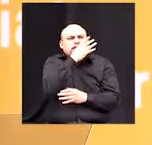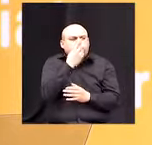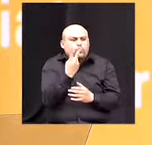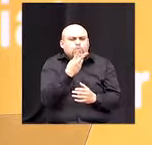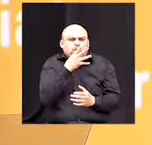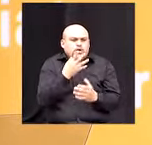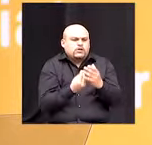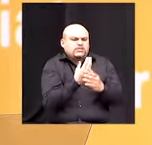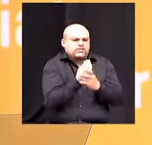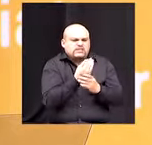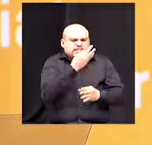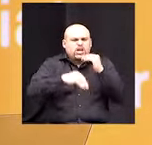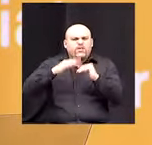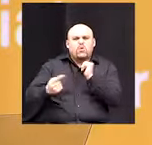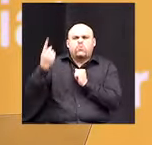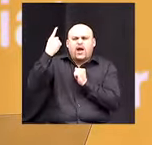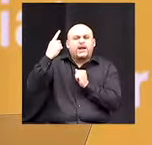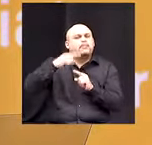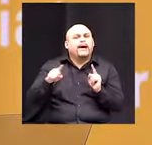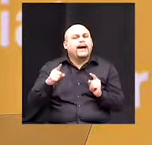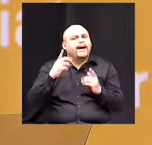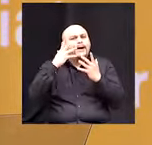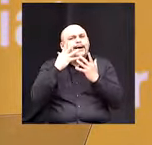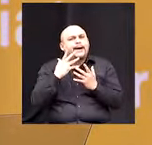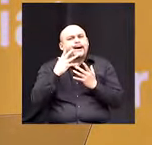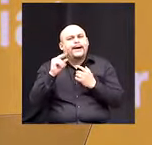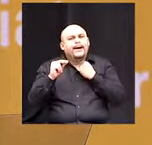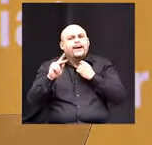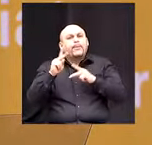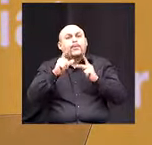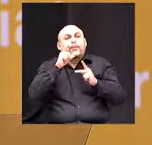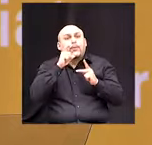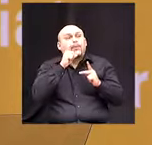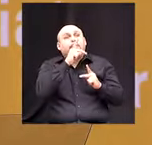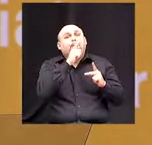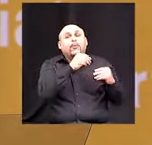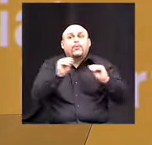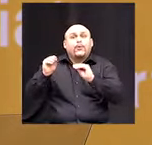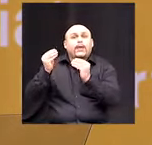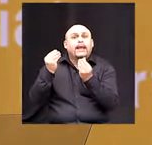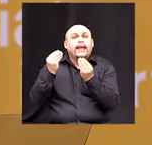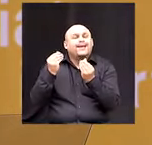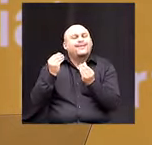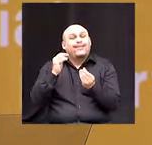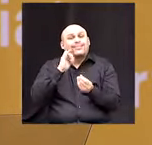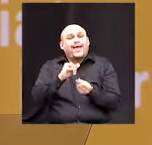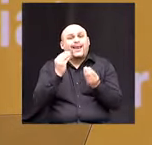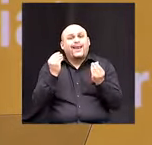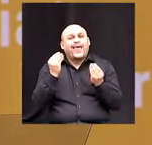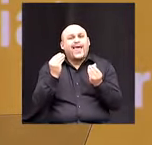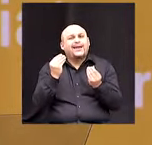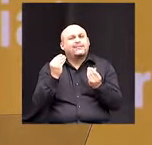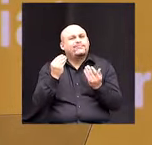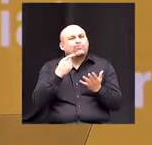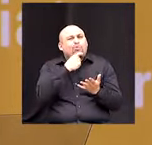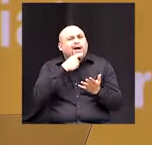one. Unfortunately, the people who sold him the land, it was land that was